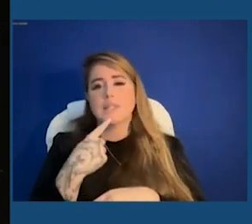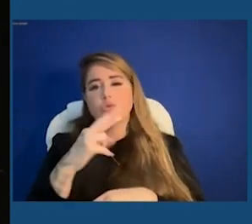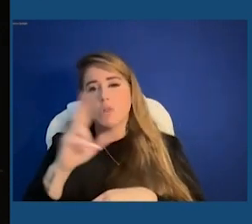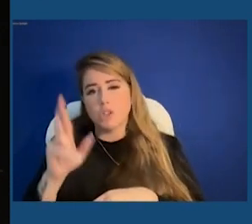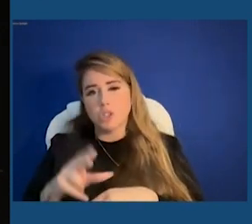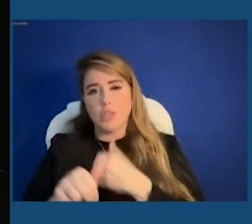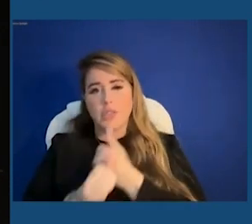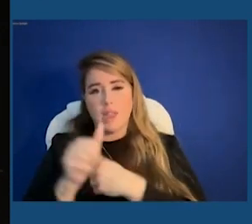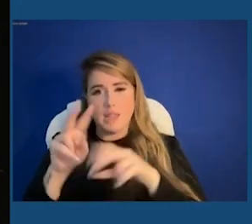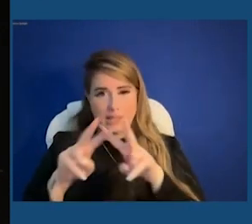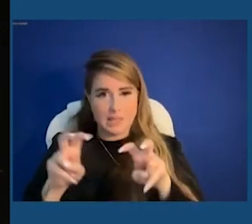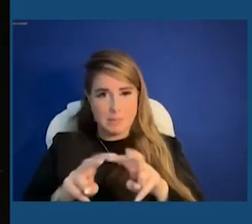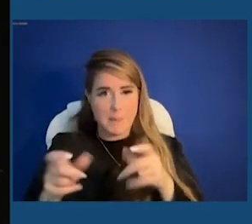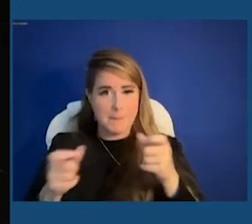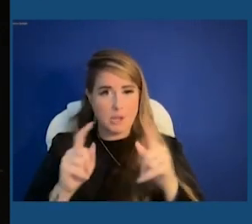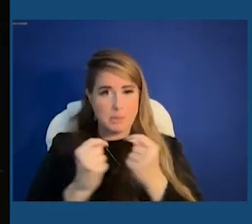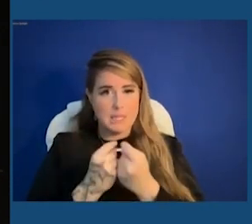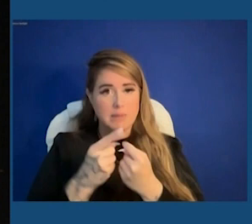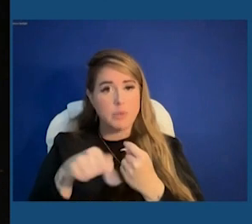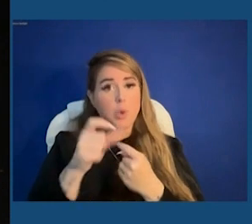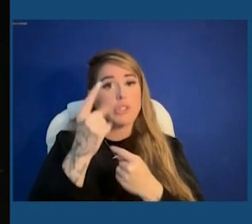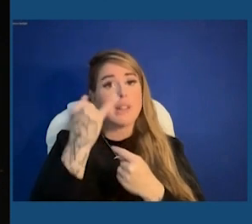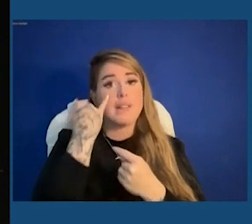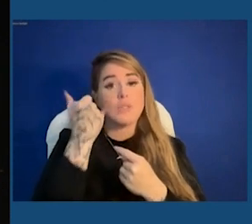we want people to understand that if you have a loved one that's